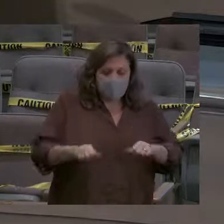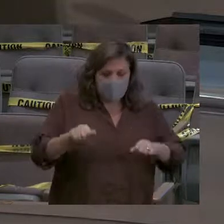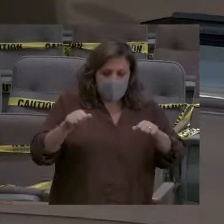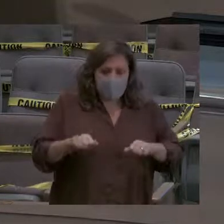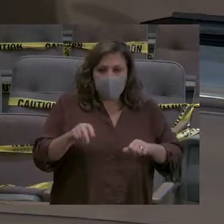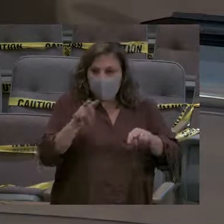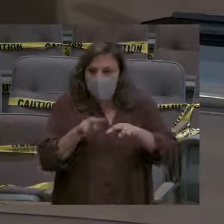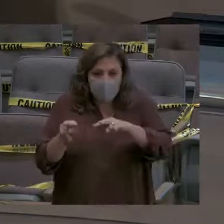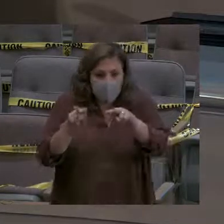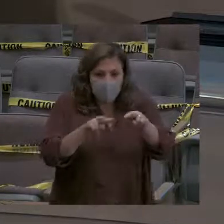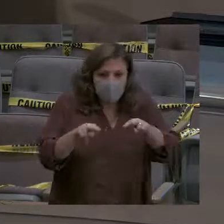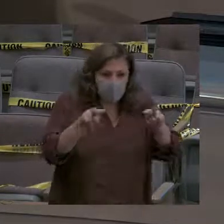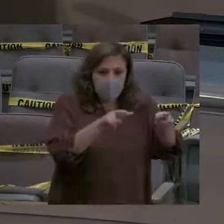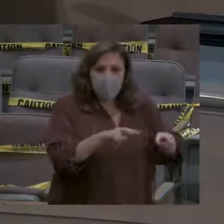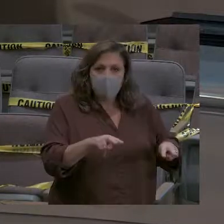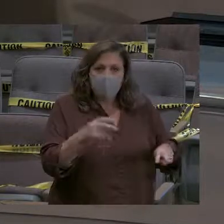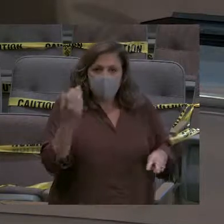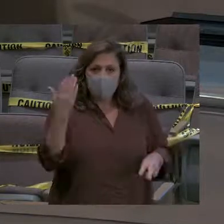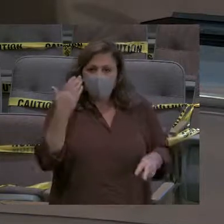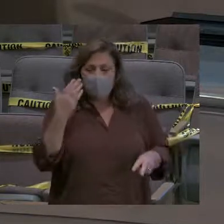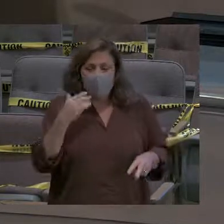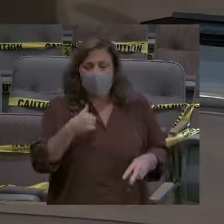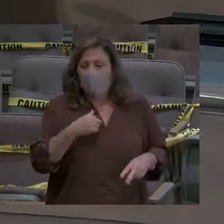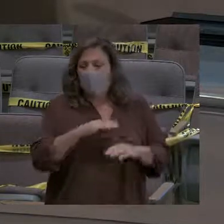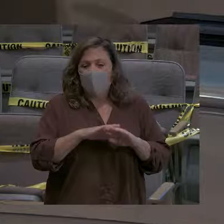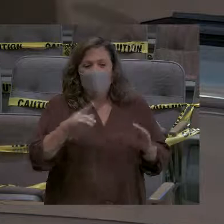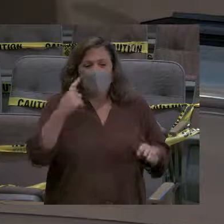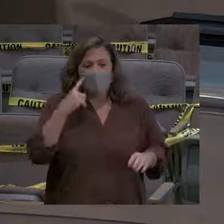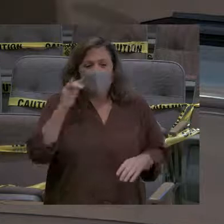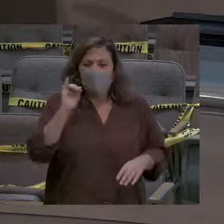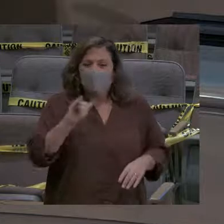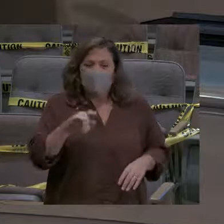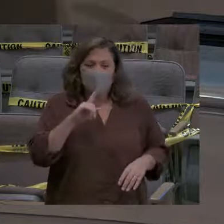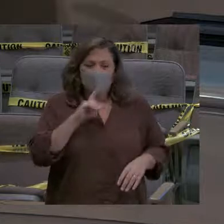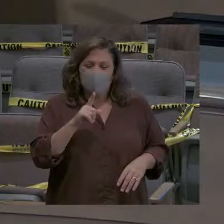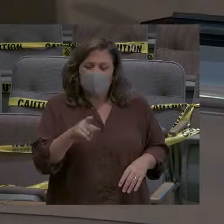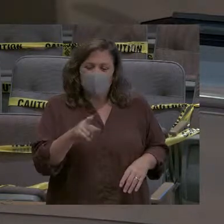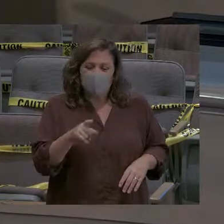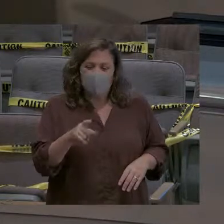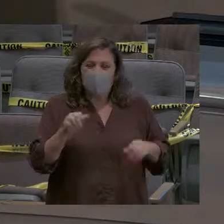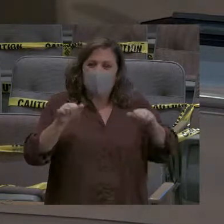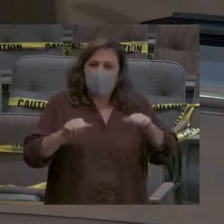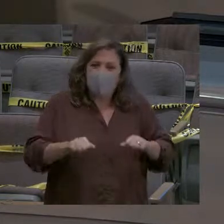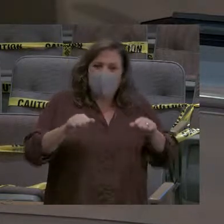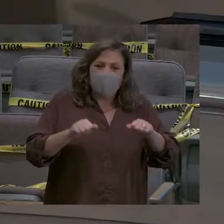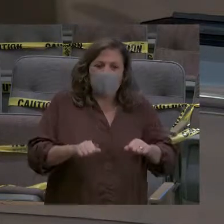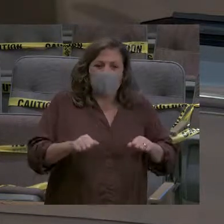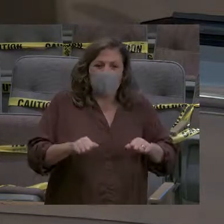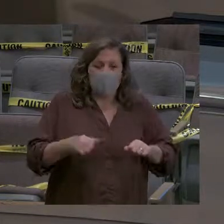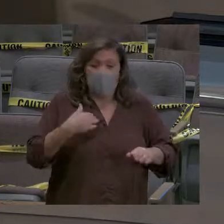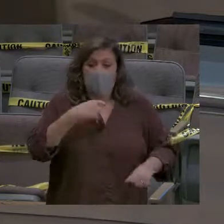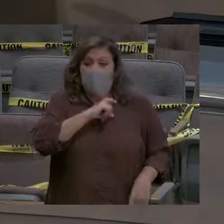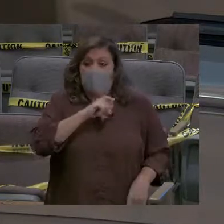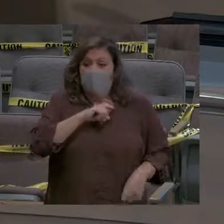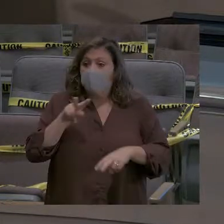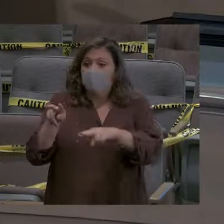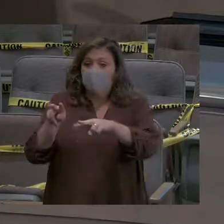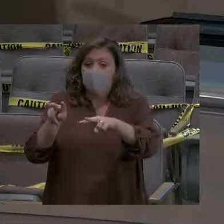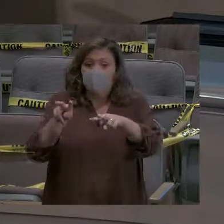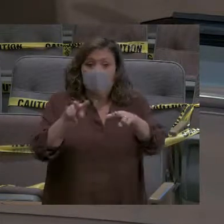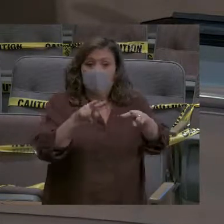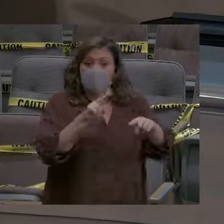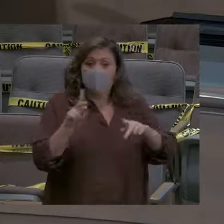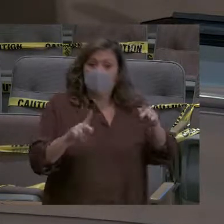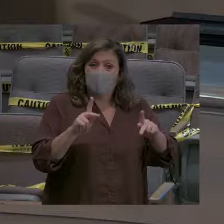police the policy. And I think it's unrealistic to expect that we're going to have teams and teams of police officers that are willing